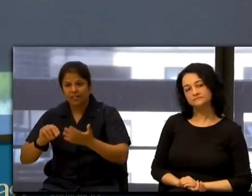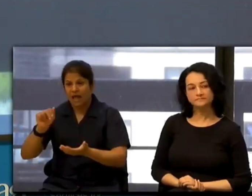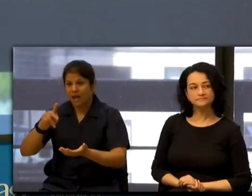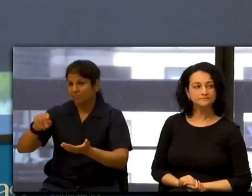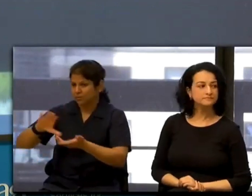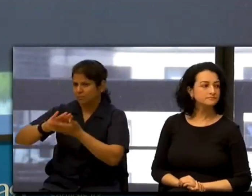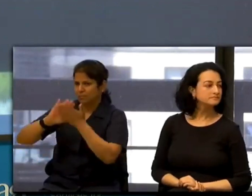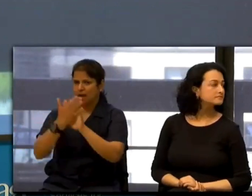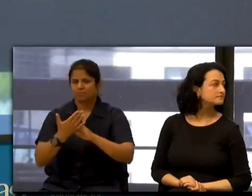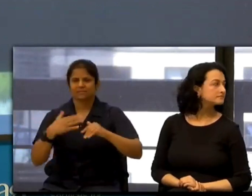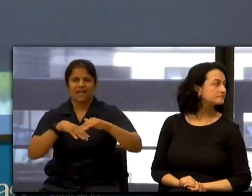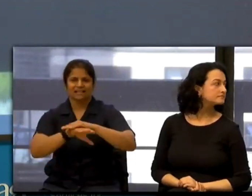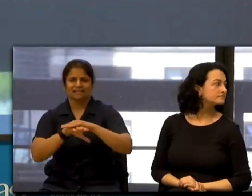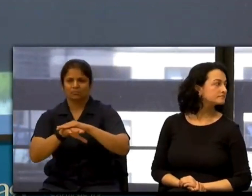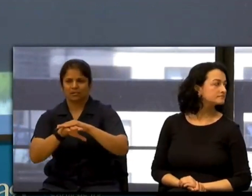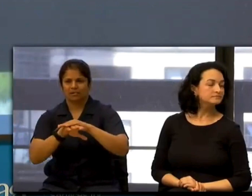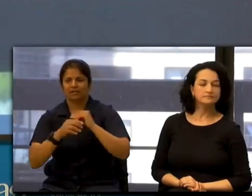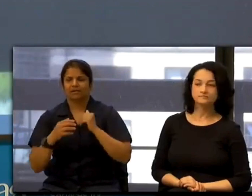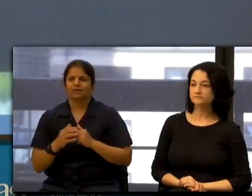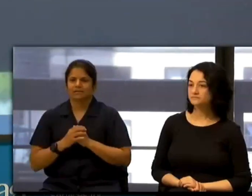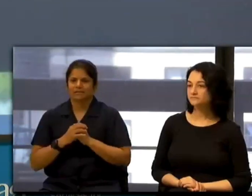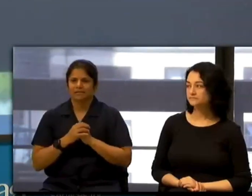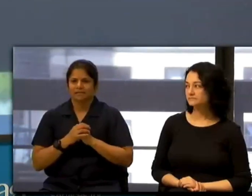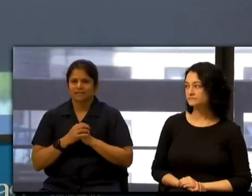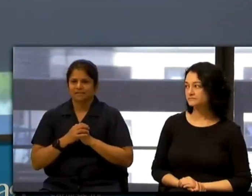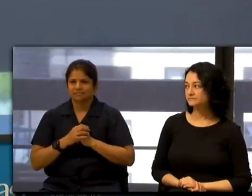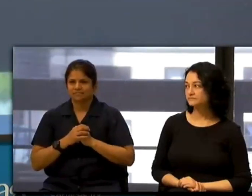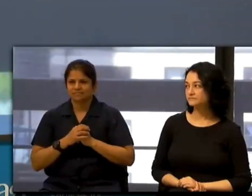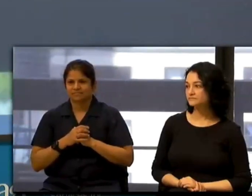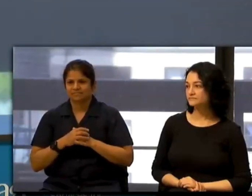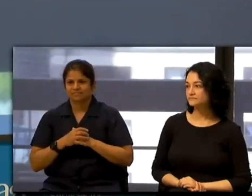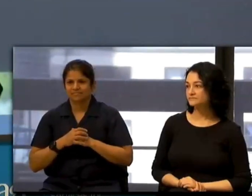strengthen the requirement that people,